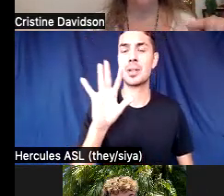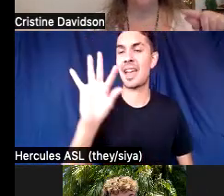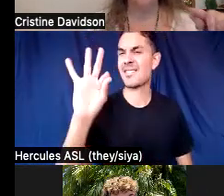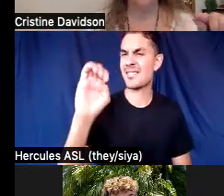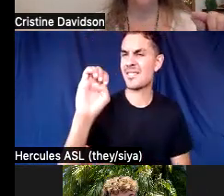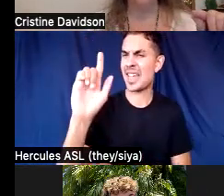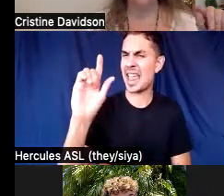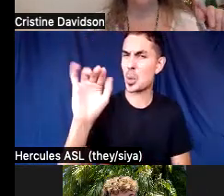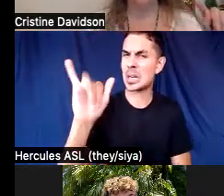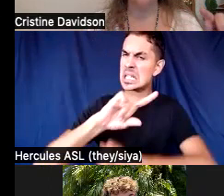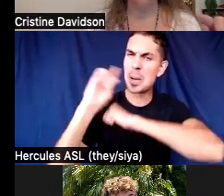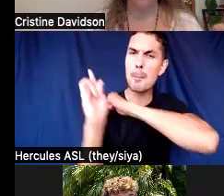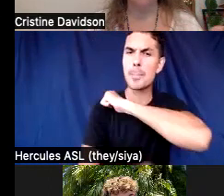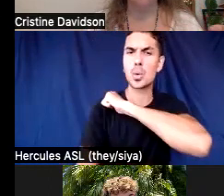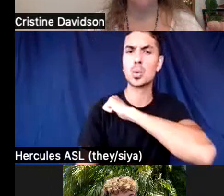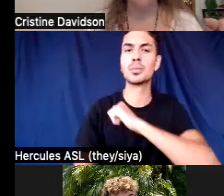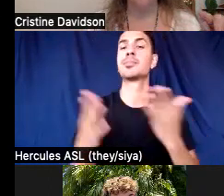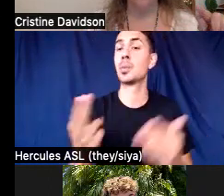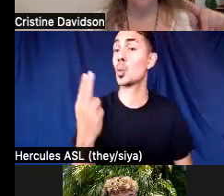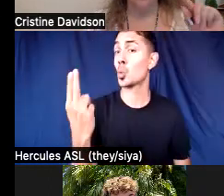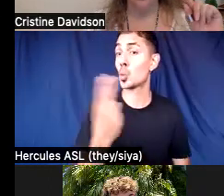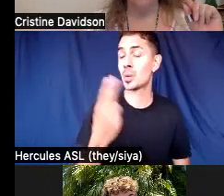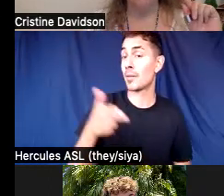penetration with other conditions like the use of a weapon,